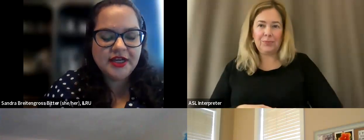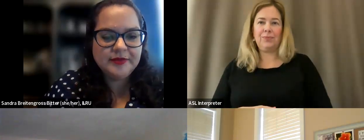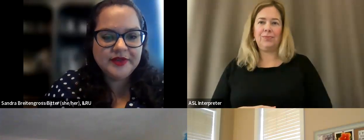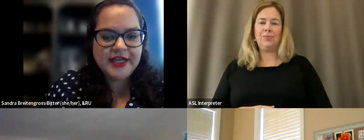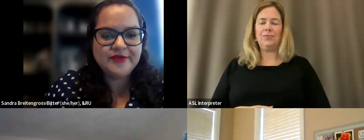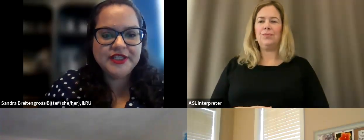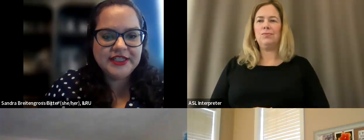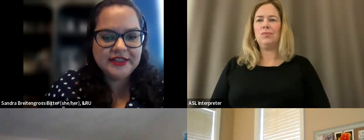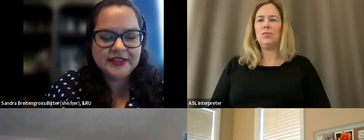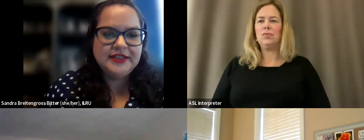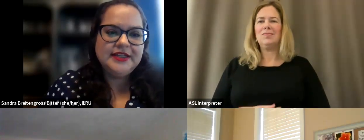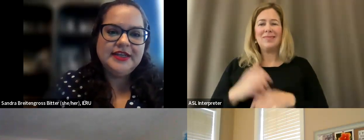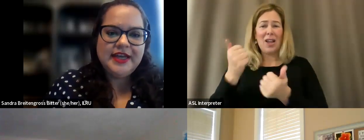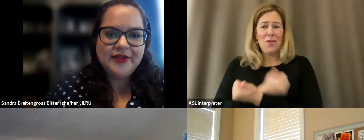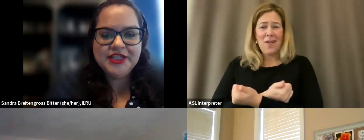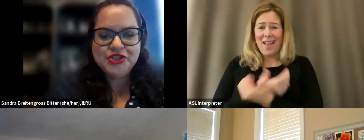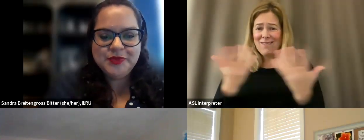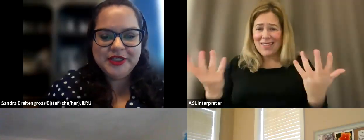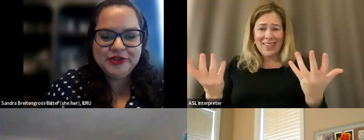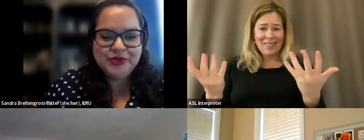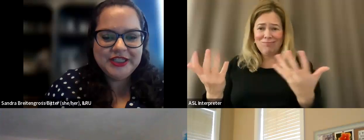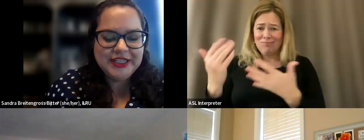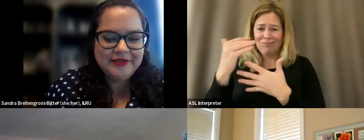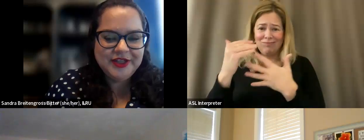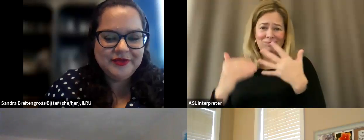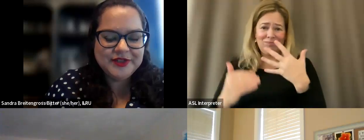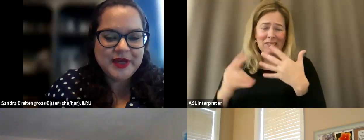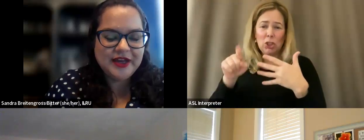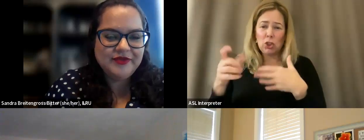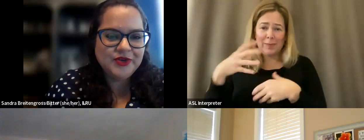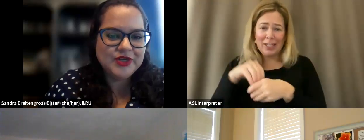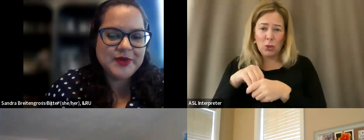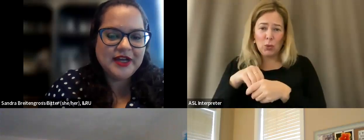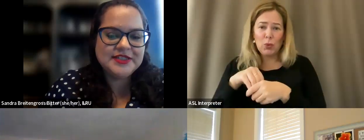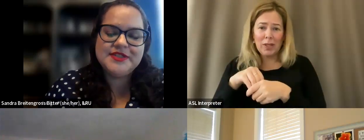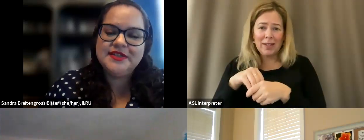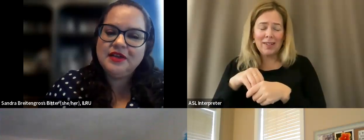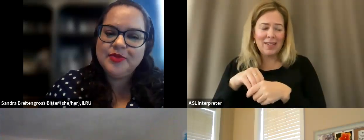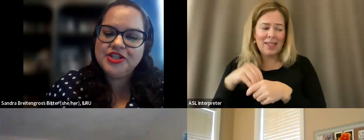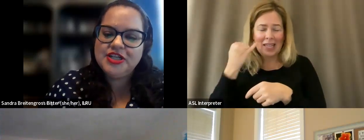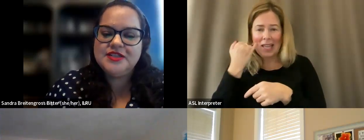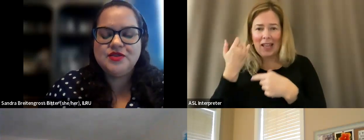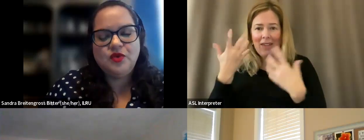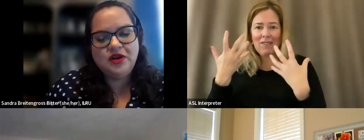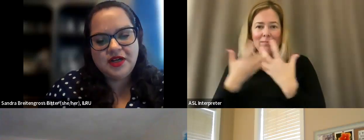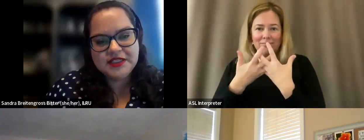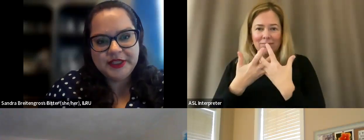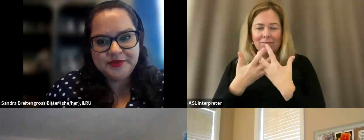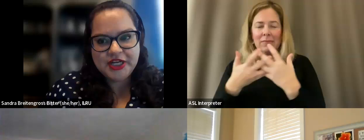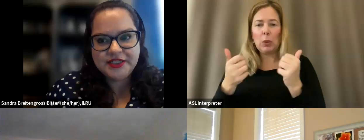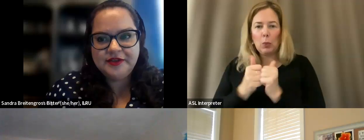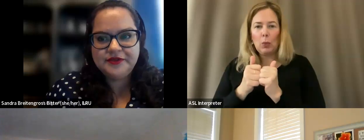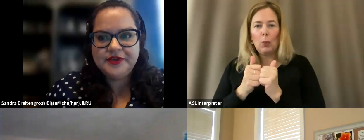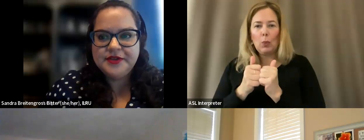much everything should be included if it corresponds with SPIL operations or a